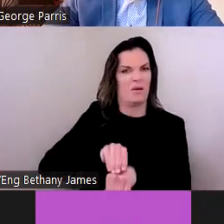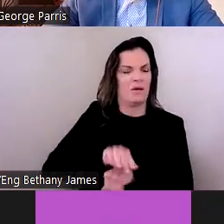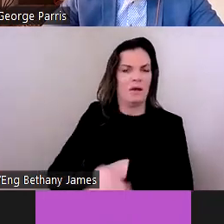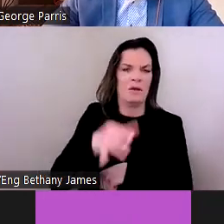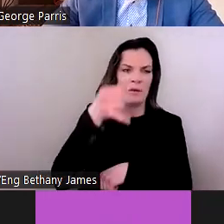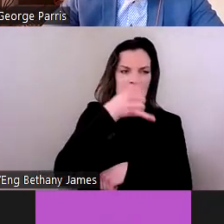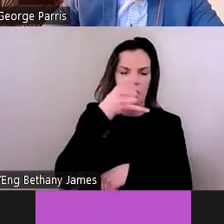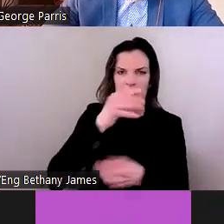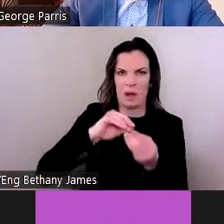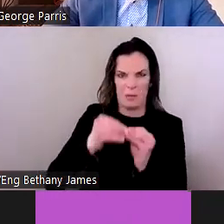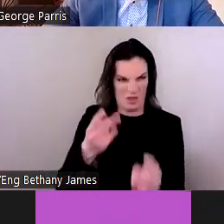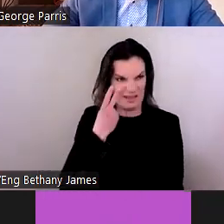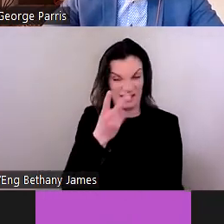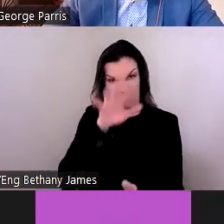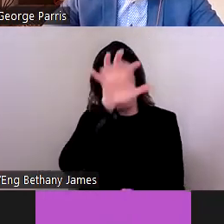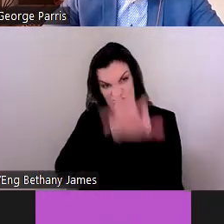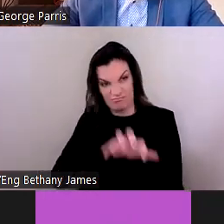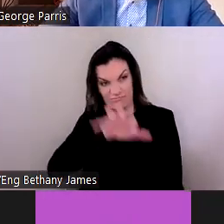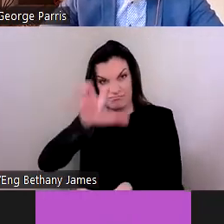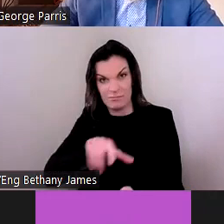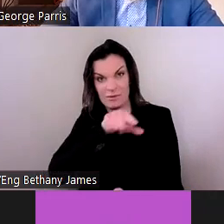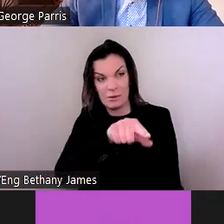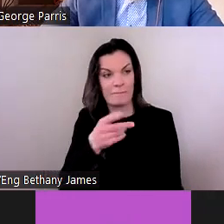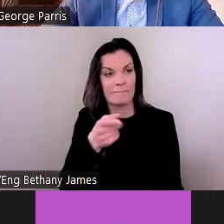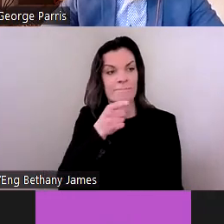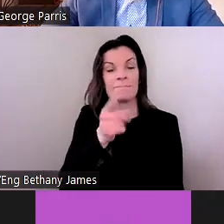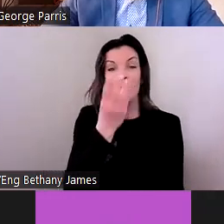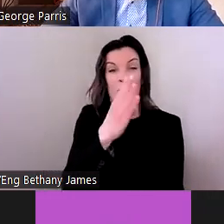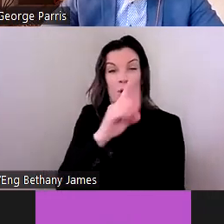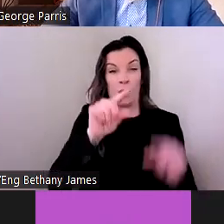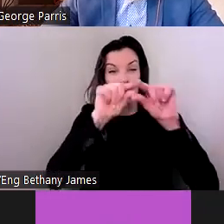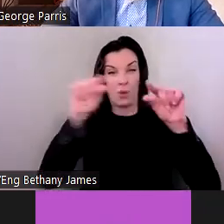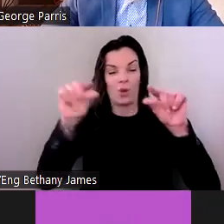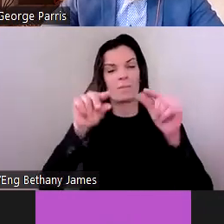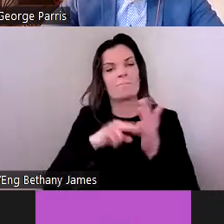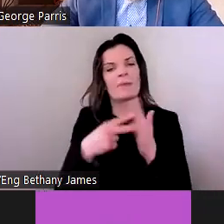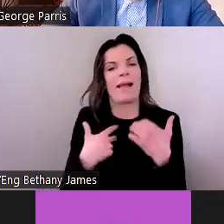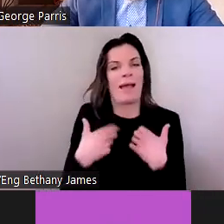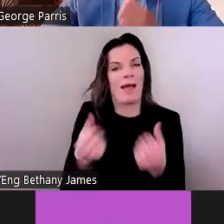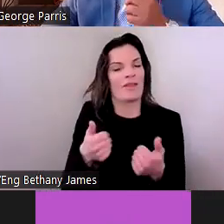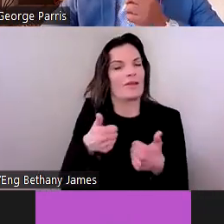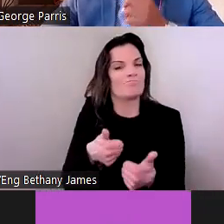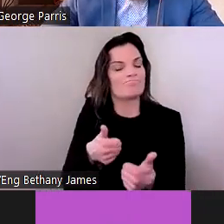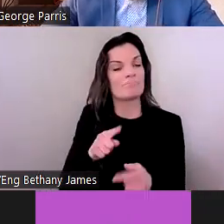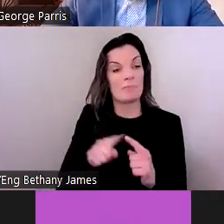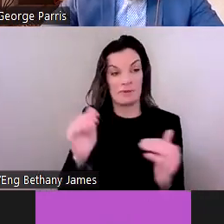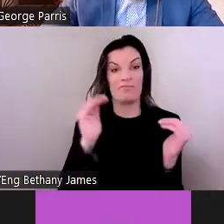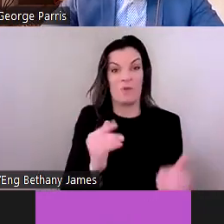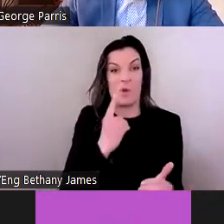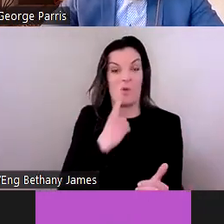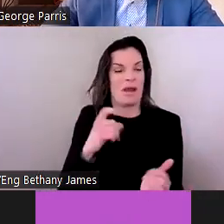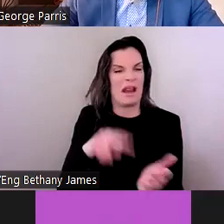concerns. Again, the blue is healthy workplace. The red is toxic workplace,